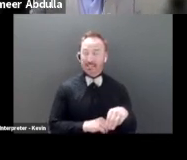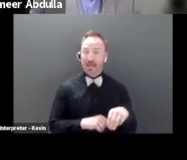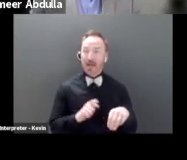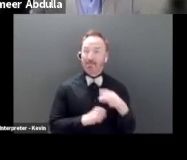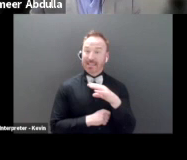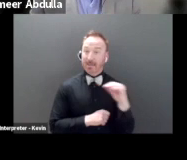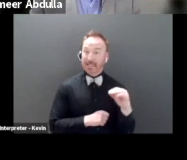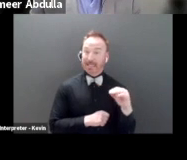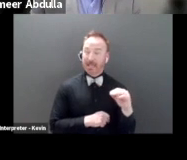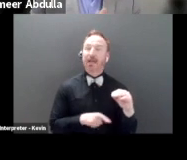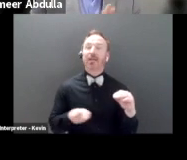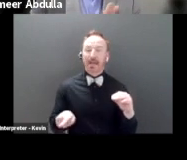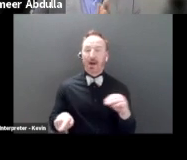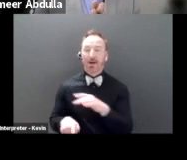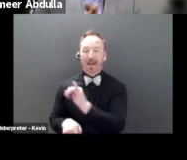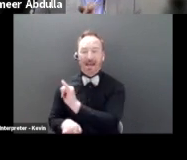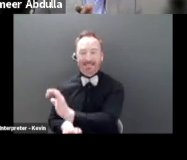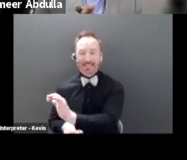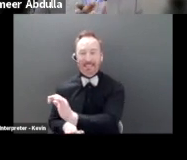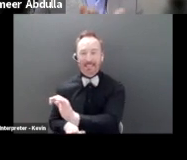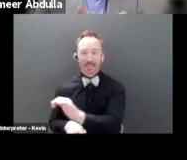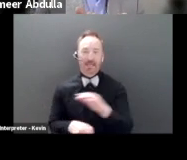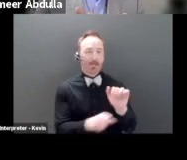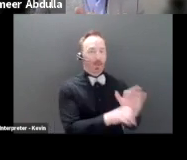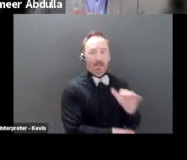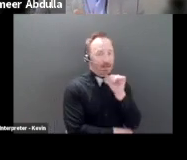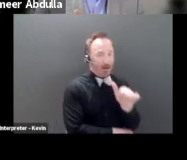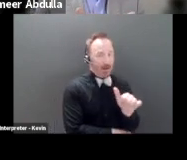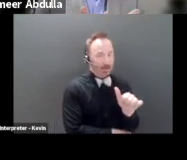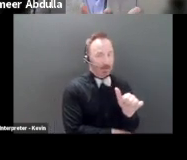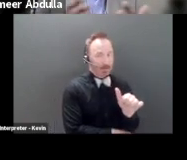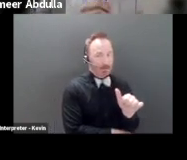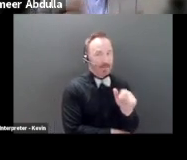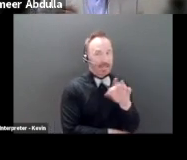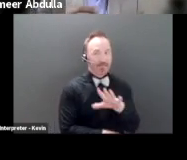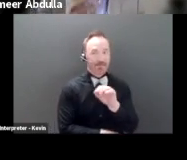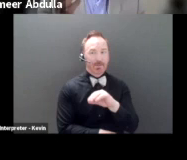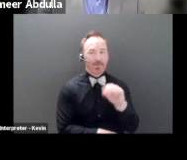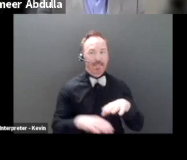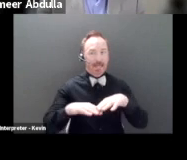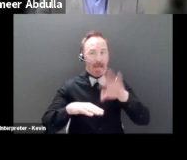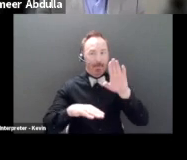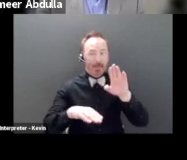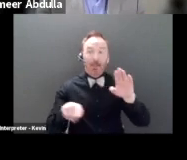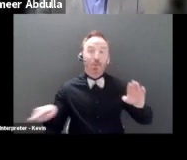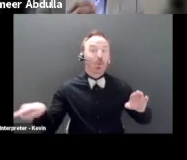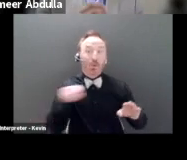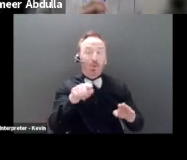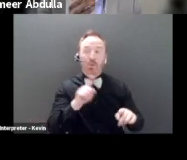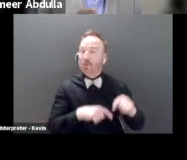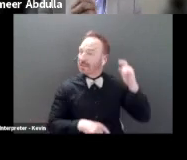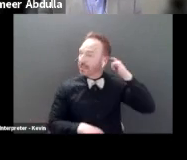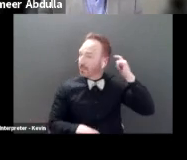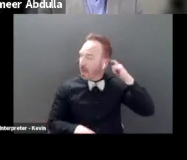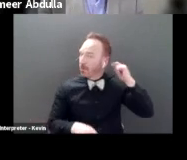and not an employee. And so that's something, again, this group could perhaps make note of that, keep it in your back pocket, because